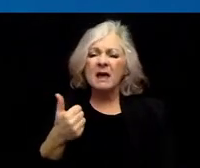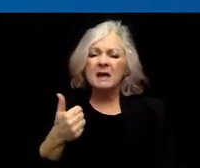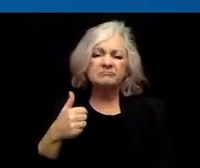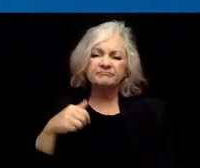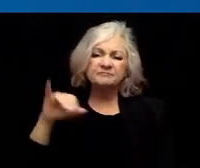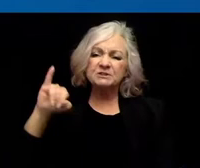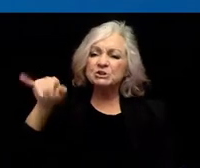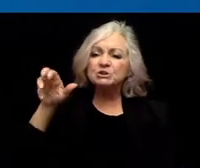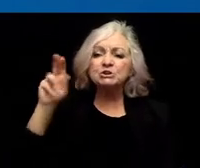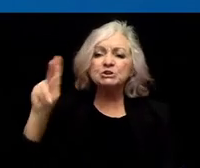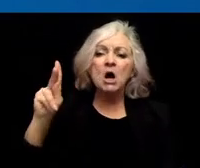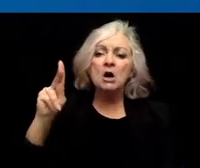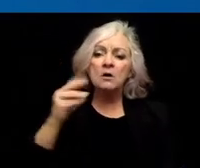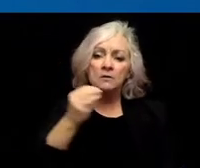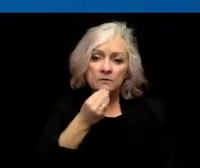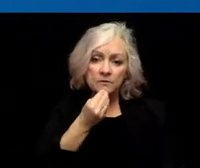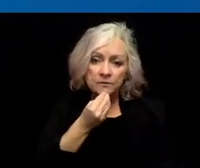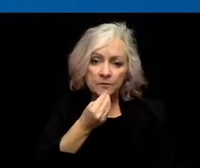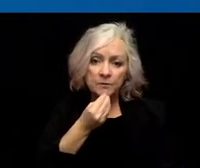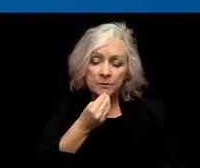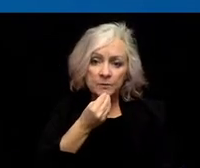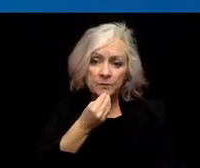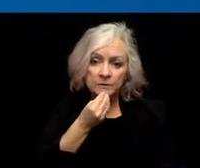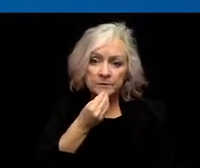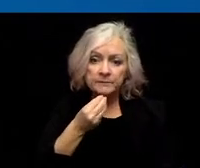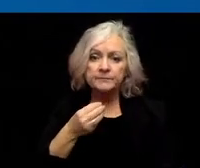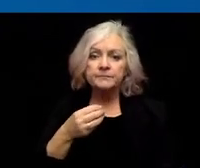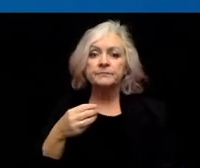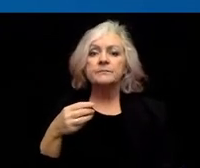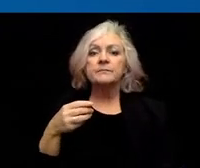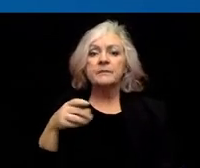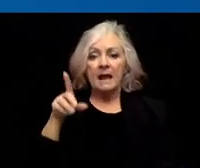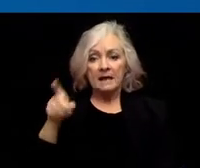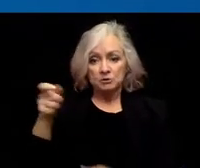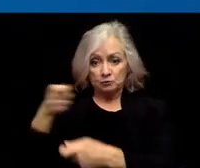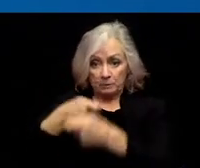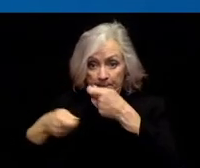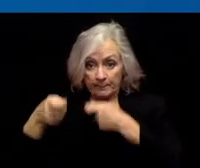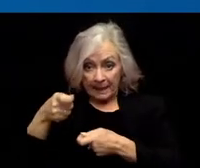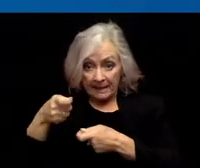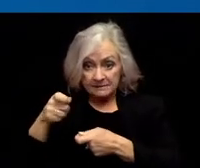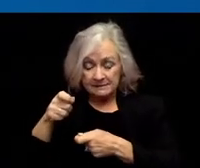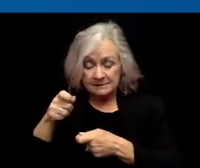had a pattern of eating. And we had to replace some of his